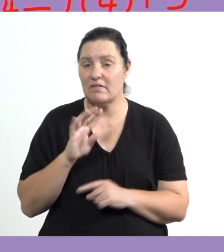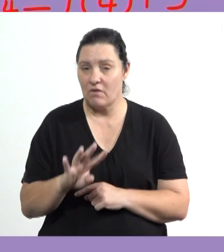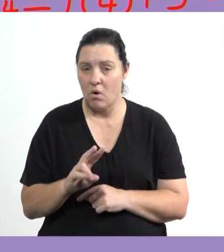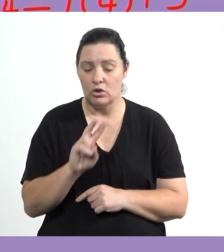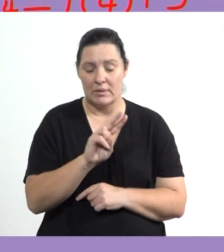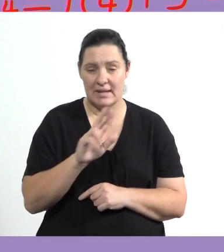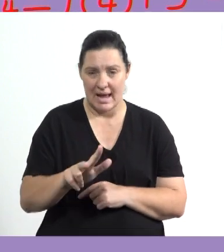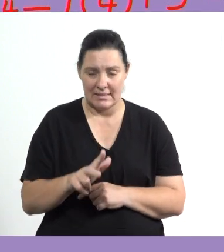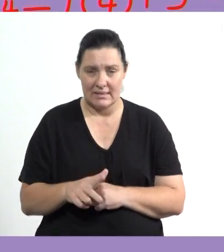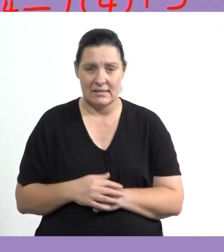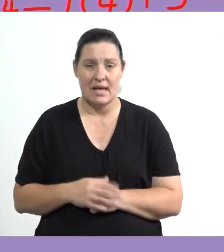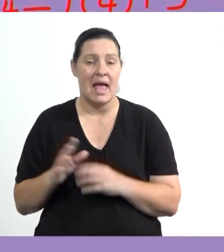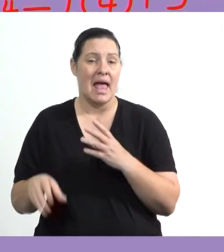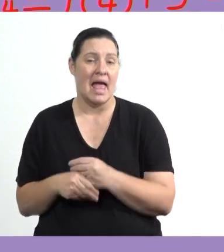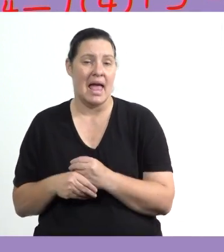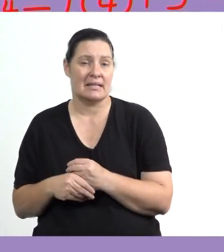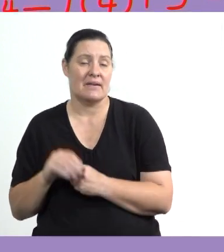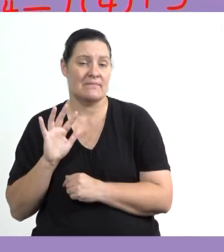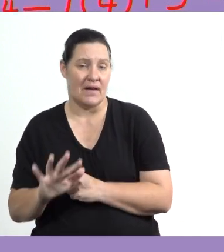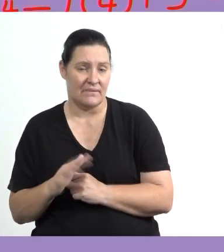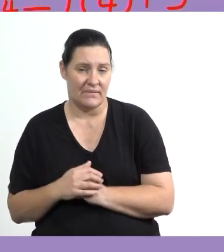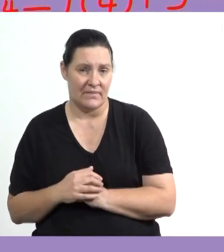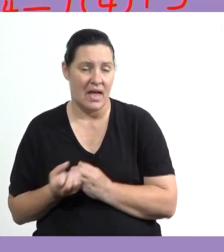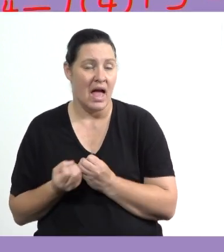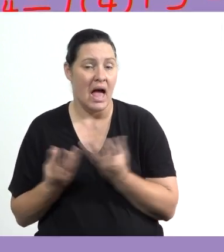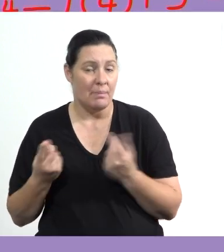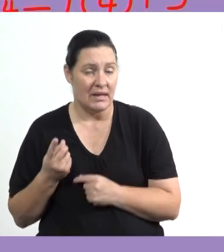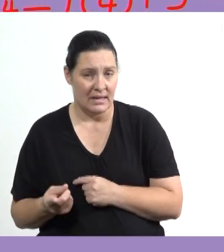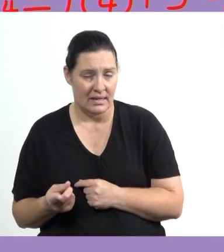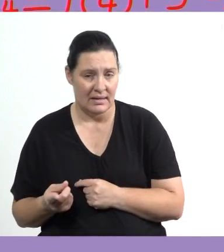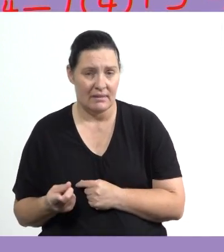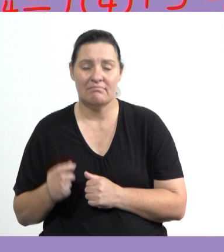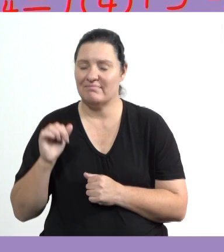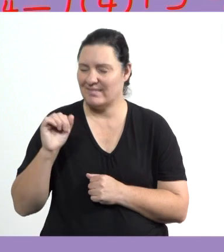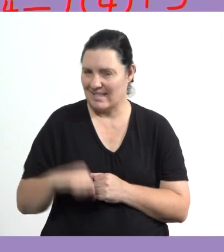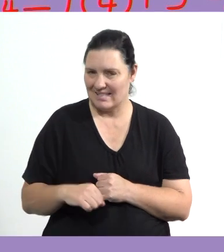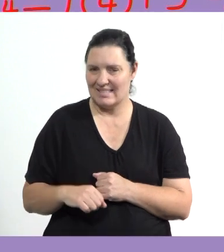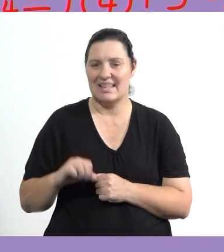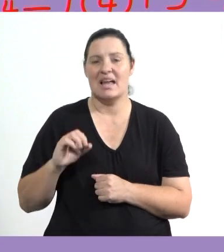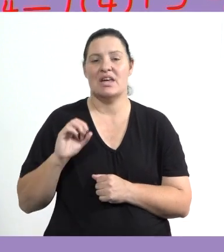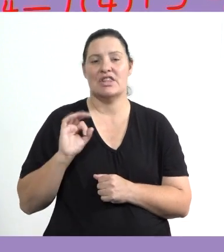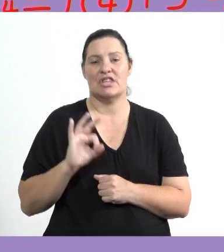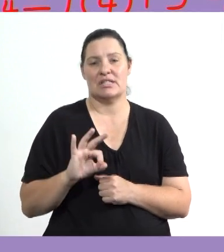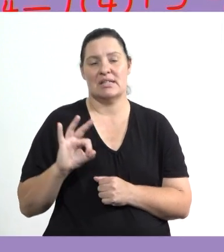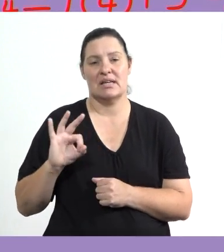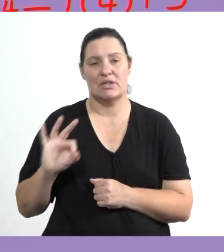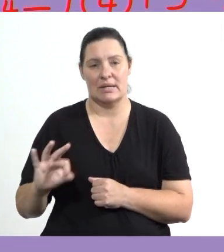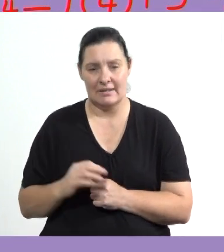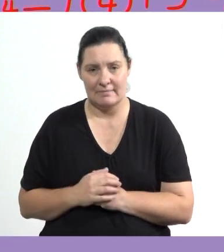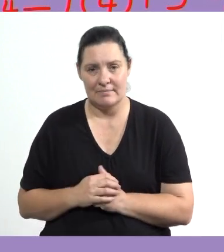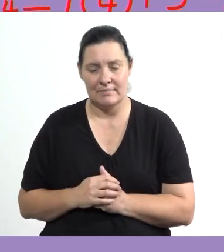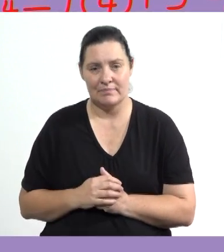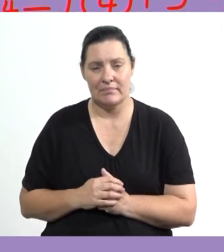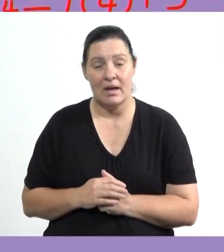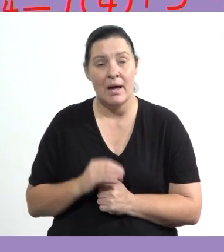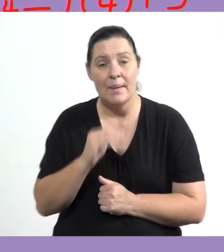4? 28. And then if I add 5 to that, how much is going to give me? Yes, it is going to give me